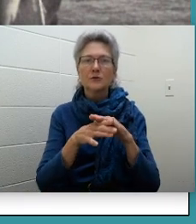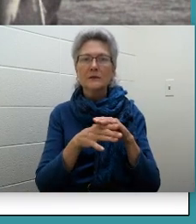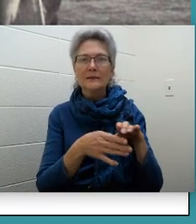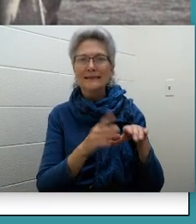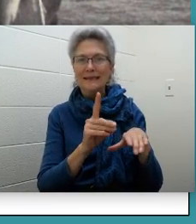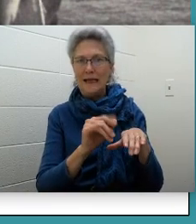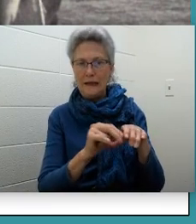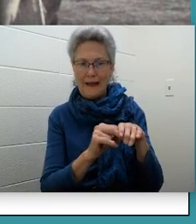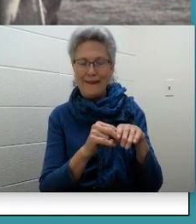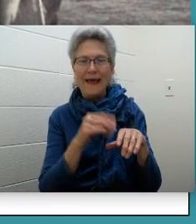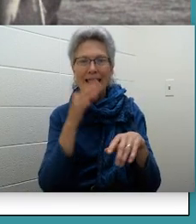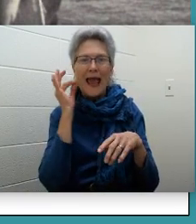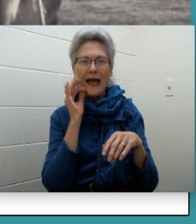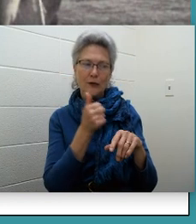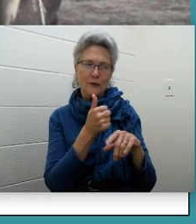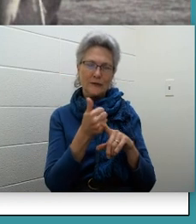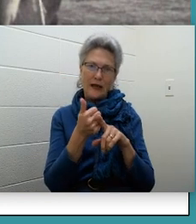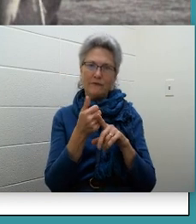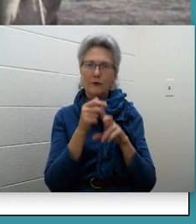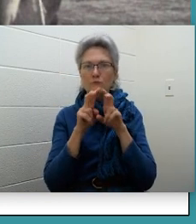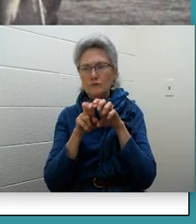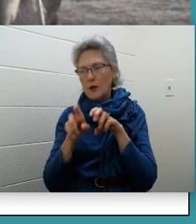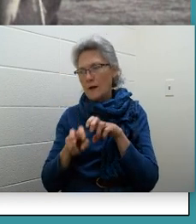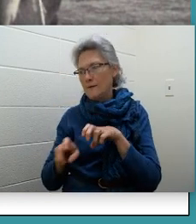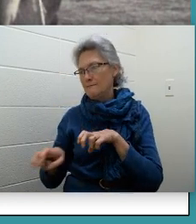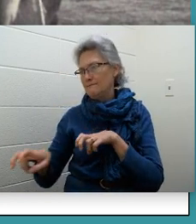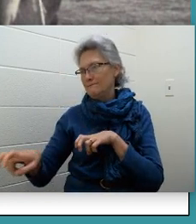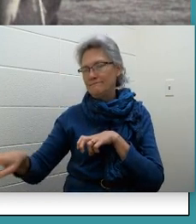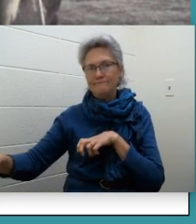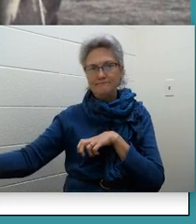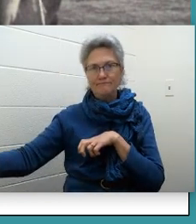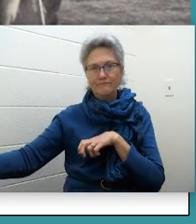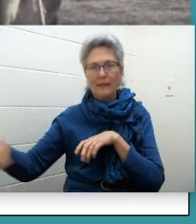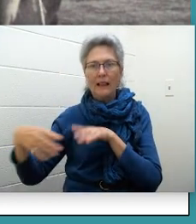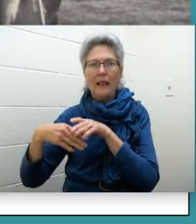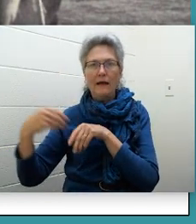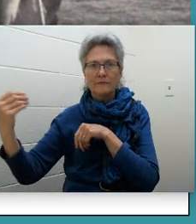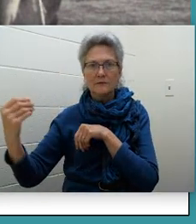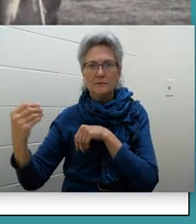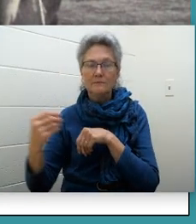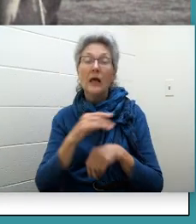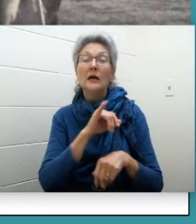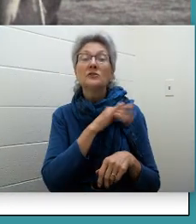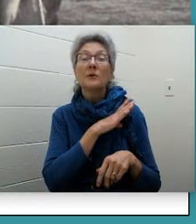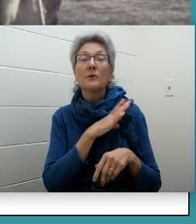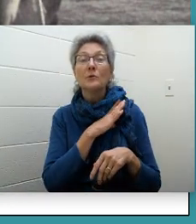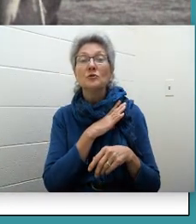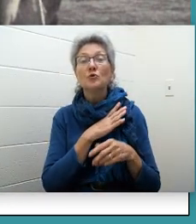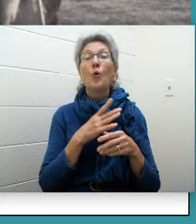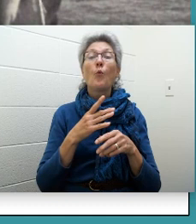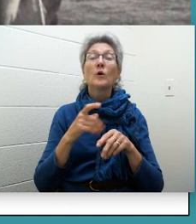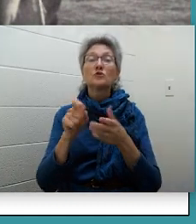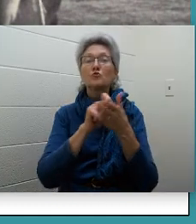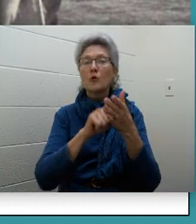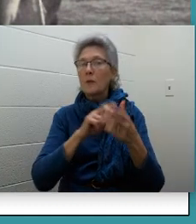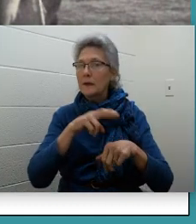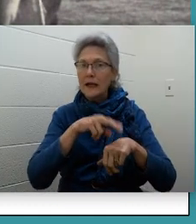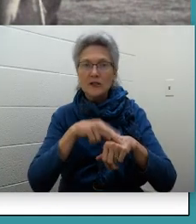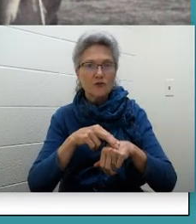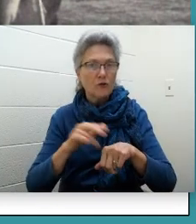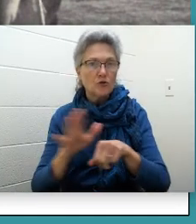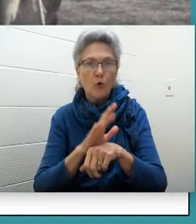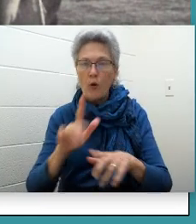away. Burroughs was a lifelong nature writer who kept his eyes, ears, and heart open. He observed